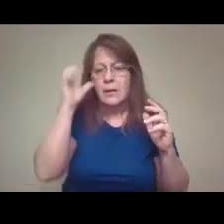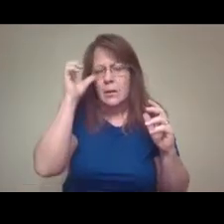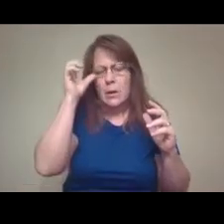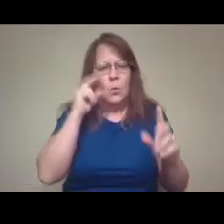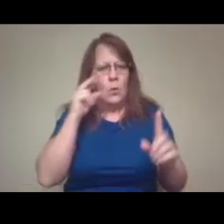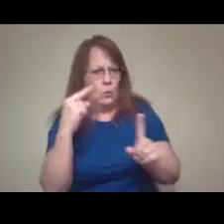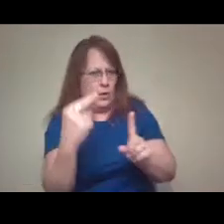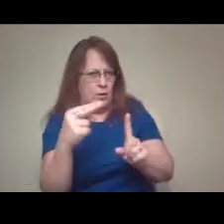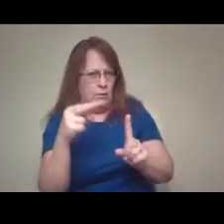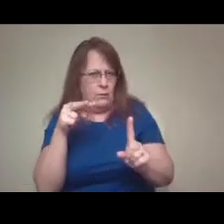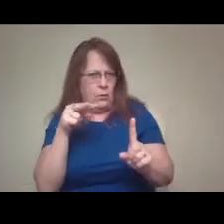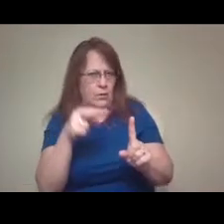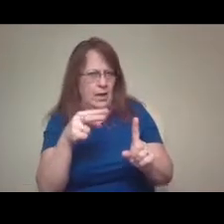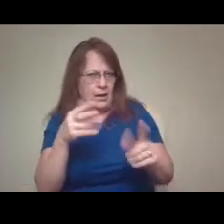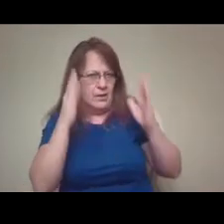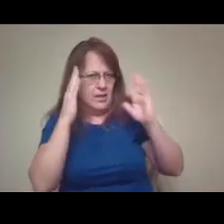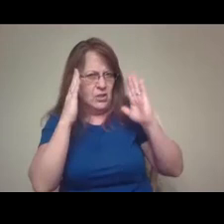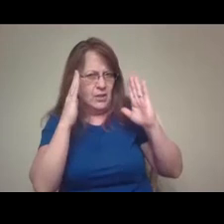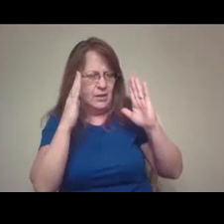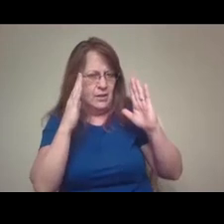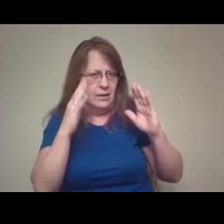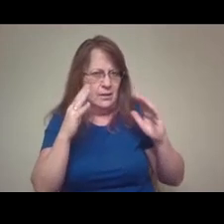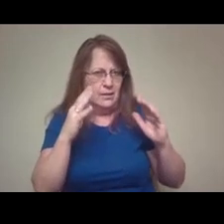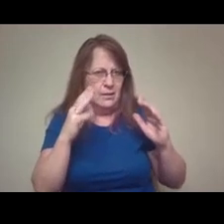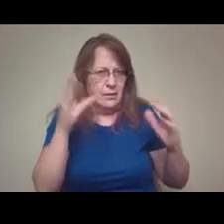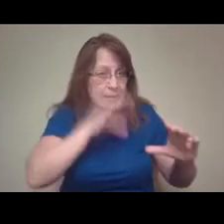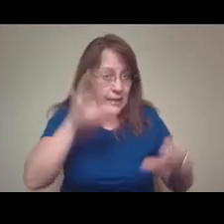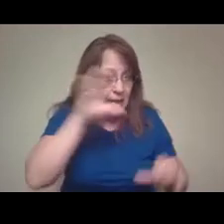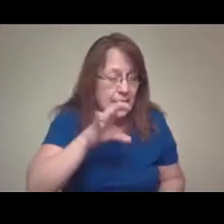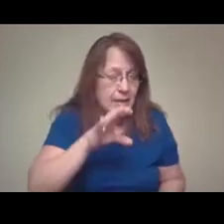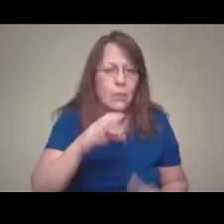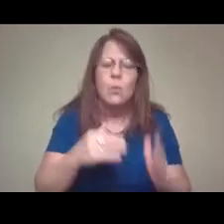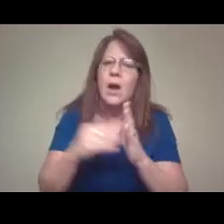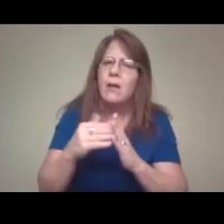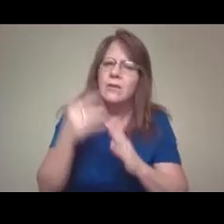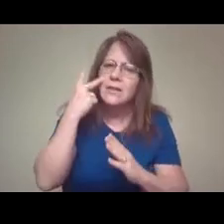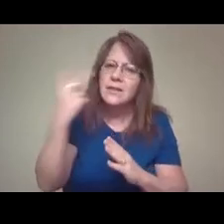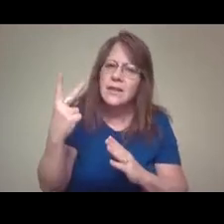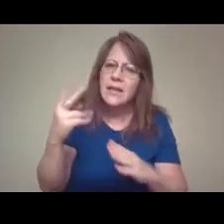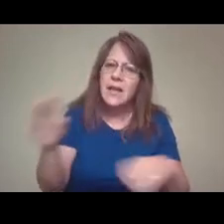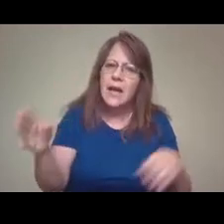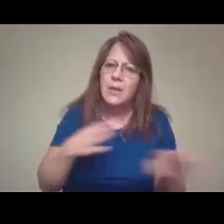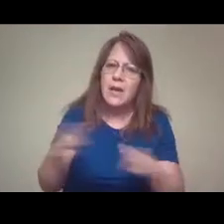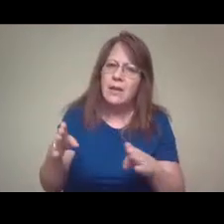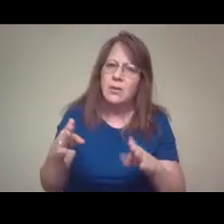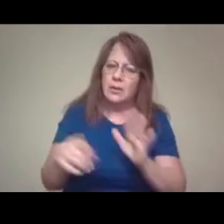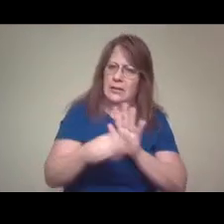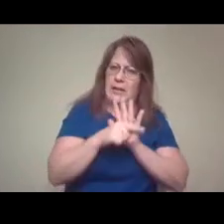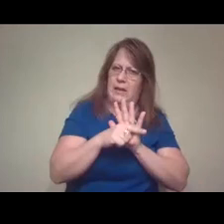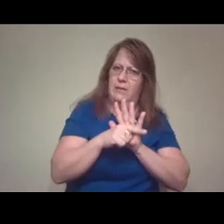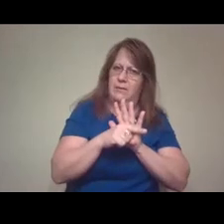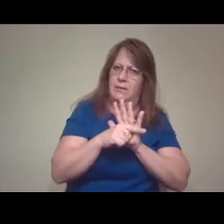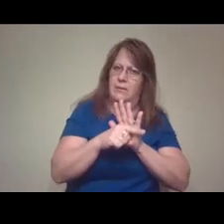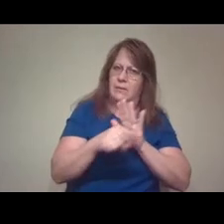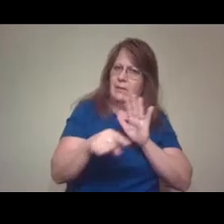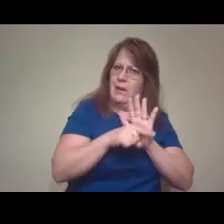behavior through the lens of attention seeking, we often see that behavior in a negative light, right? We see it as something